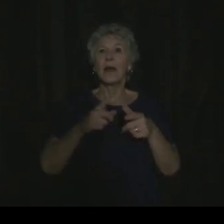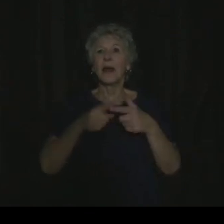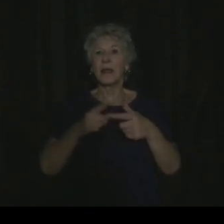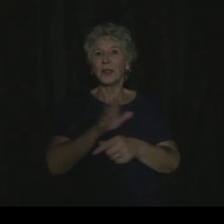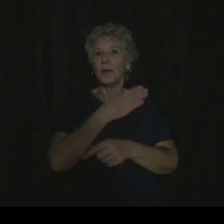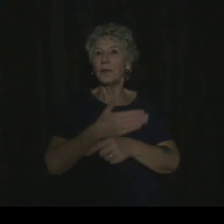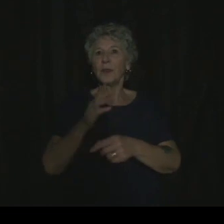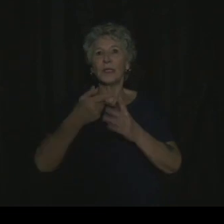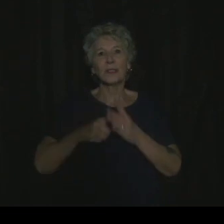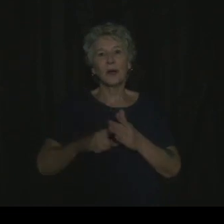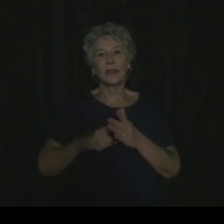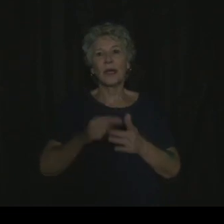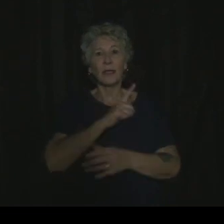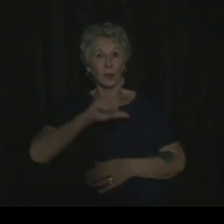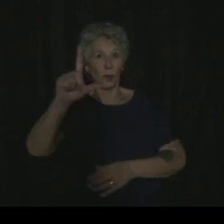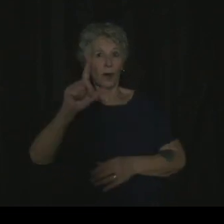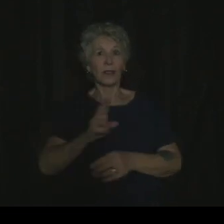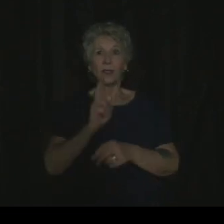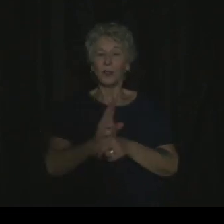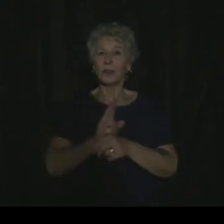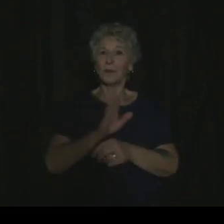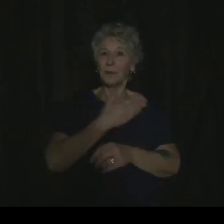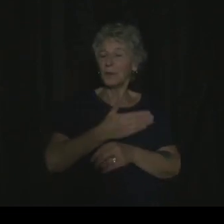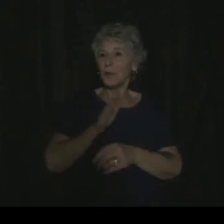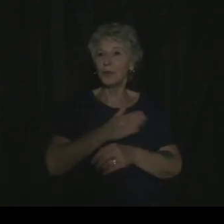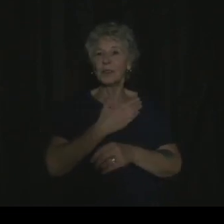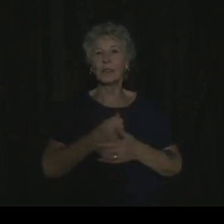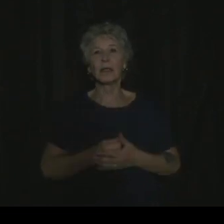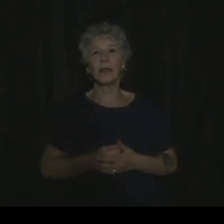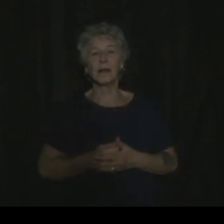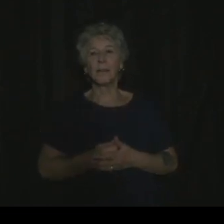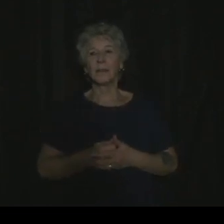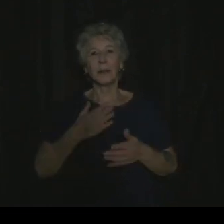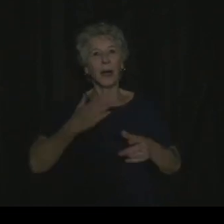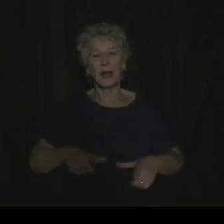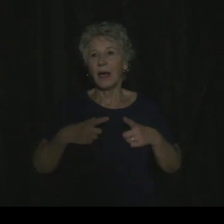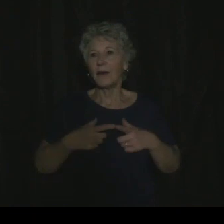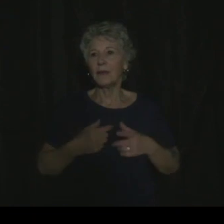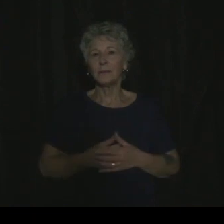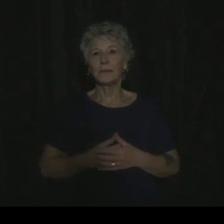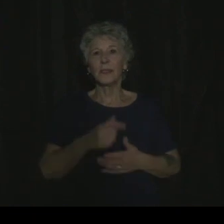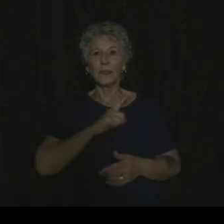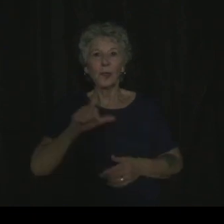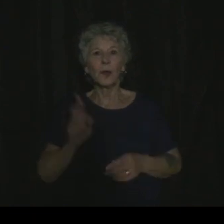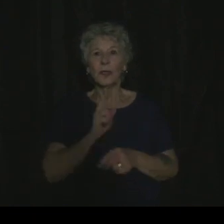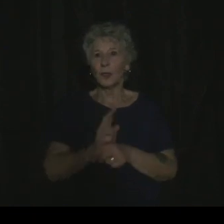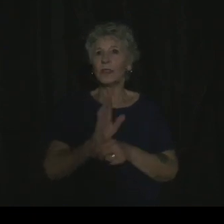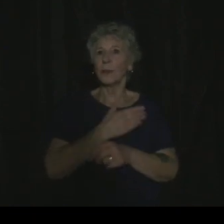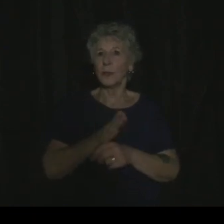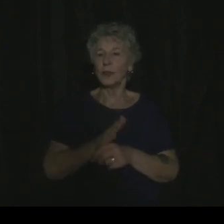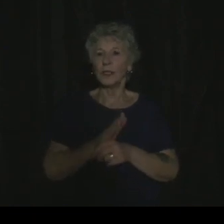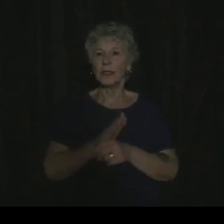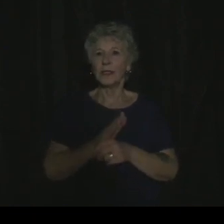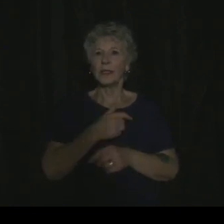The Lord used music. Obviously, it's part of me. I've played bands all my life. And the Lord used the music to get through